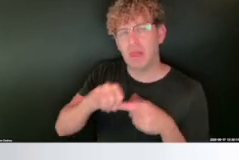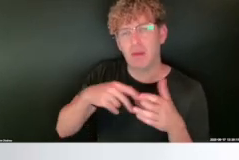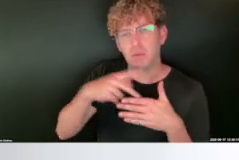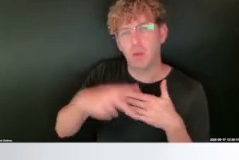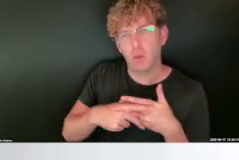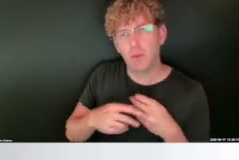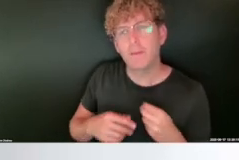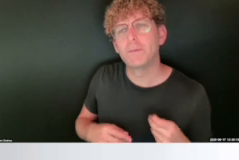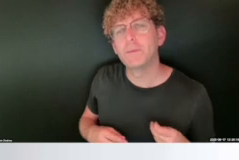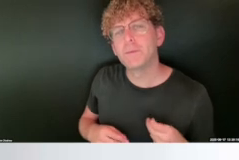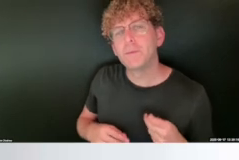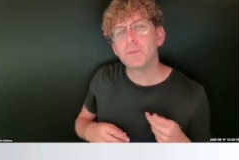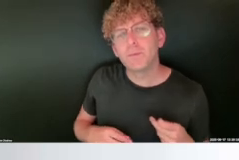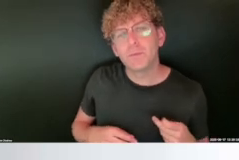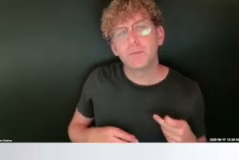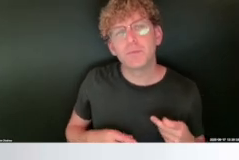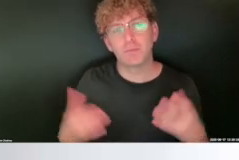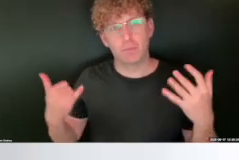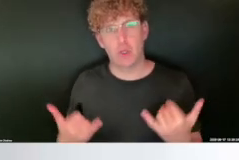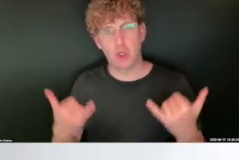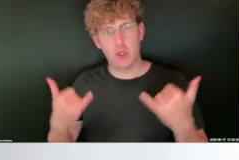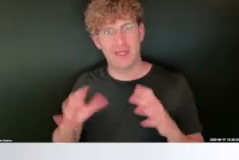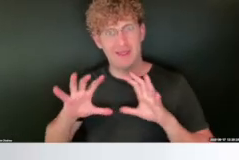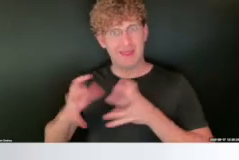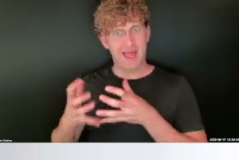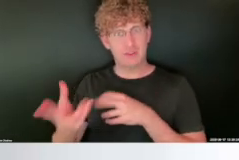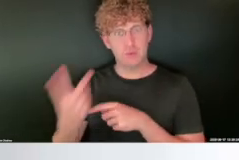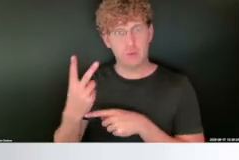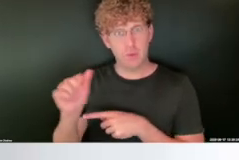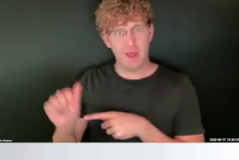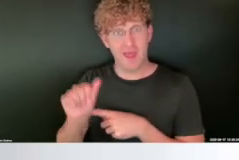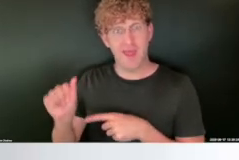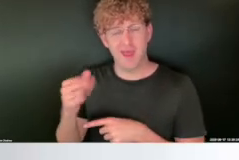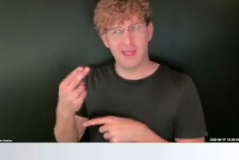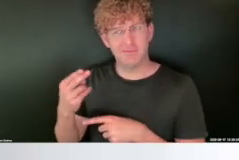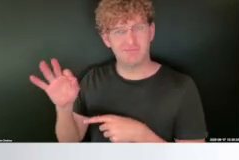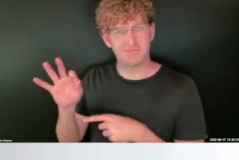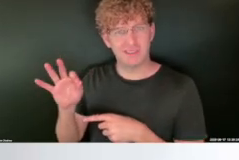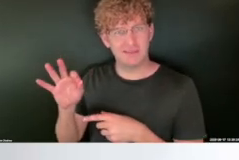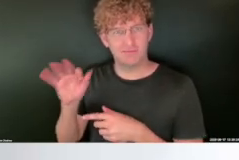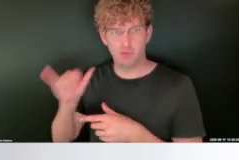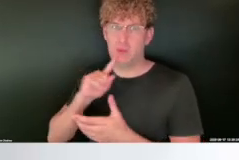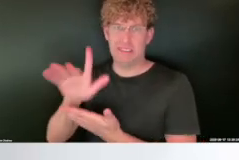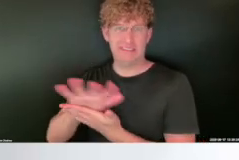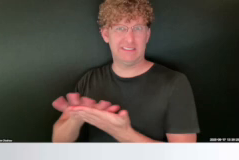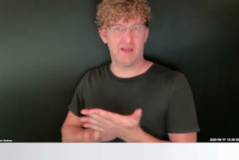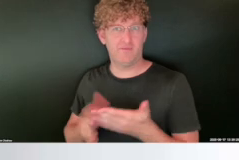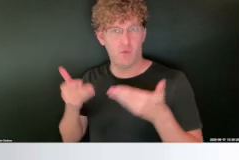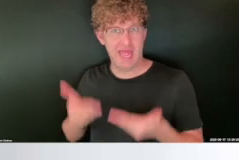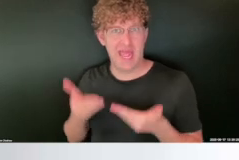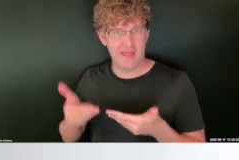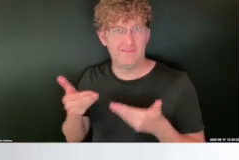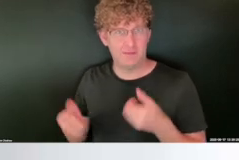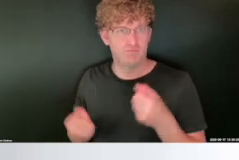Currently, Class 2A. So HVIP is really designed for heavy duty commercial applications. And so the 2A